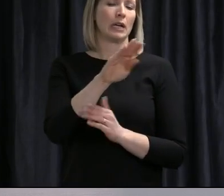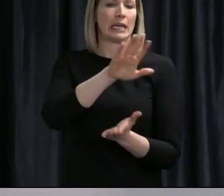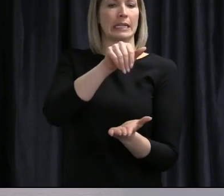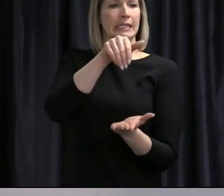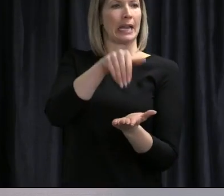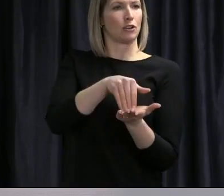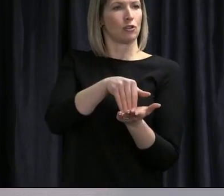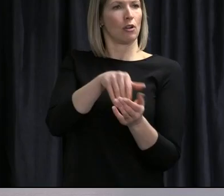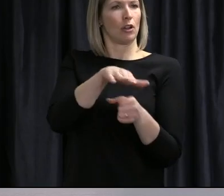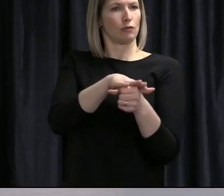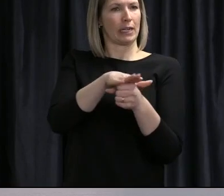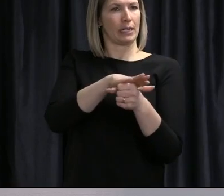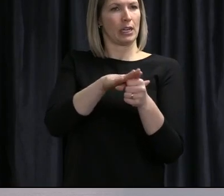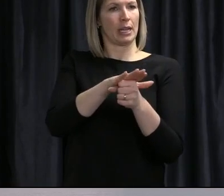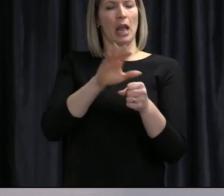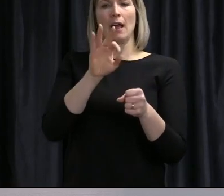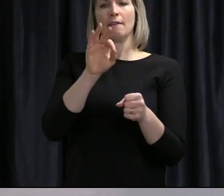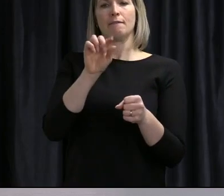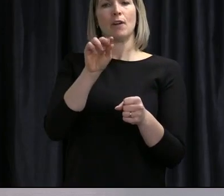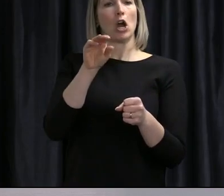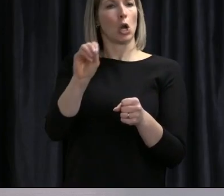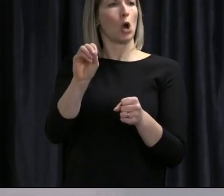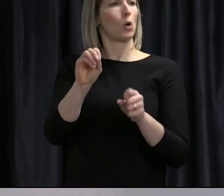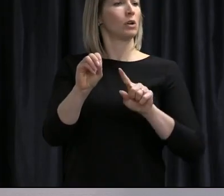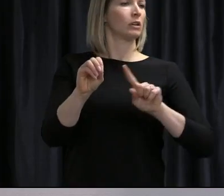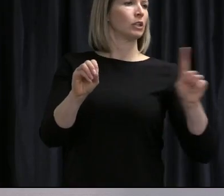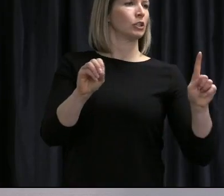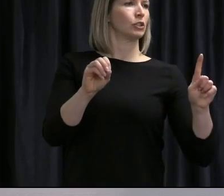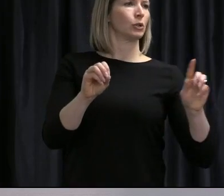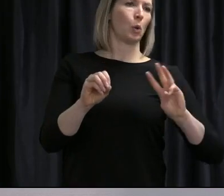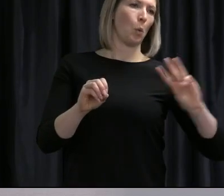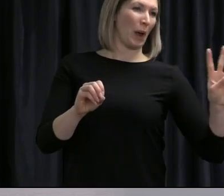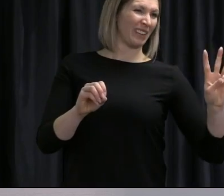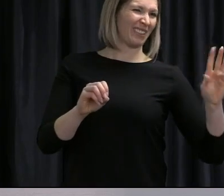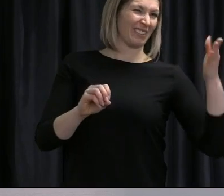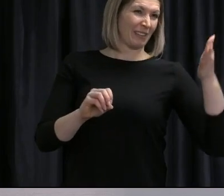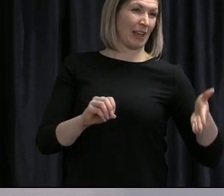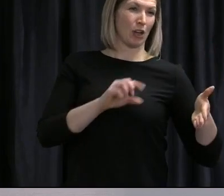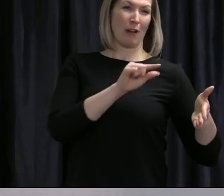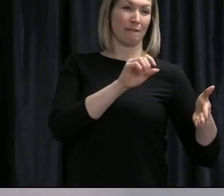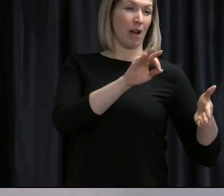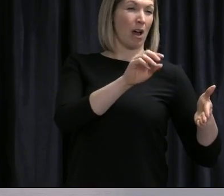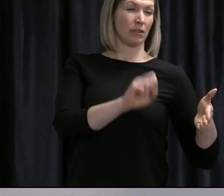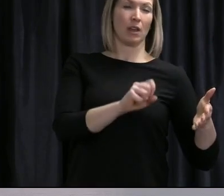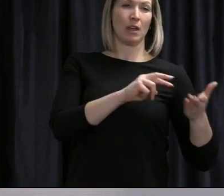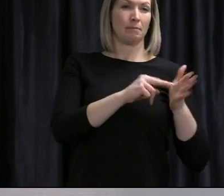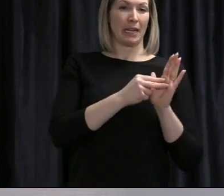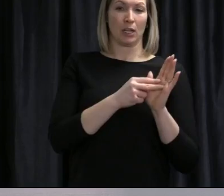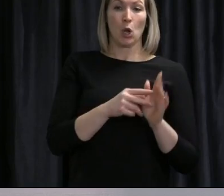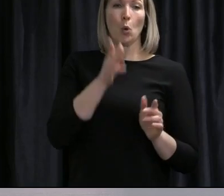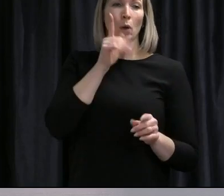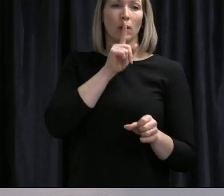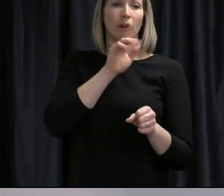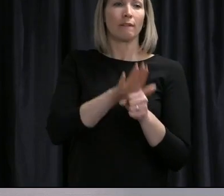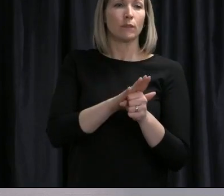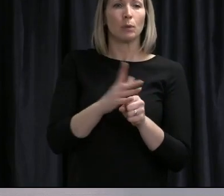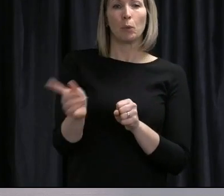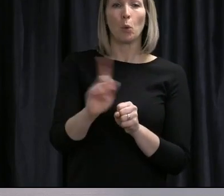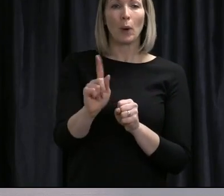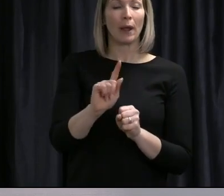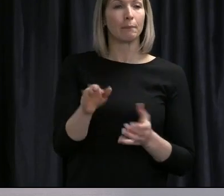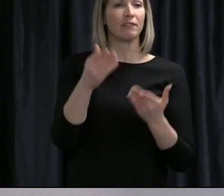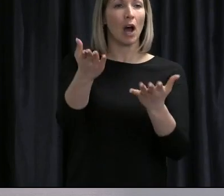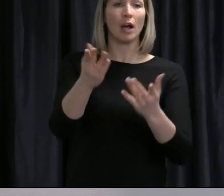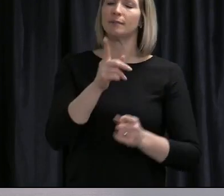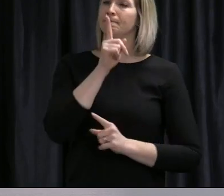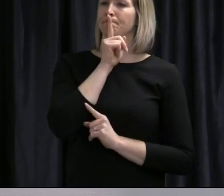Change Islands. Same logic, won't happen. I assume teachers will continue to be paid. Will there be any provision for substitute teachers with this